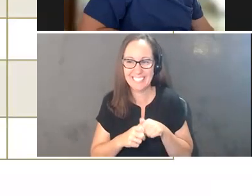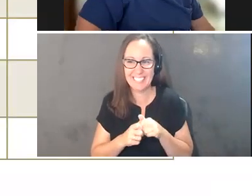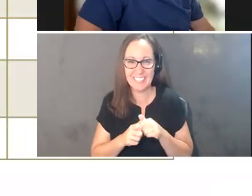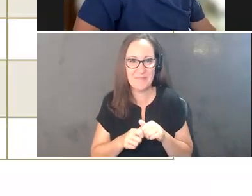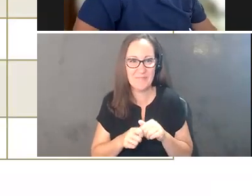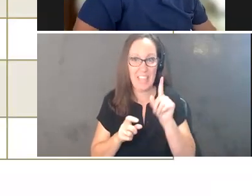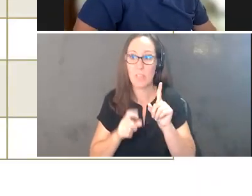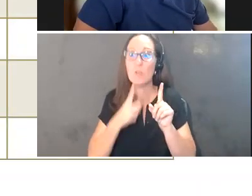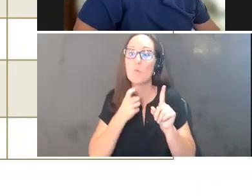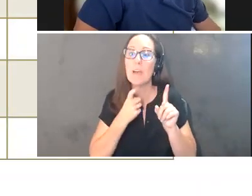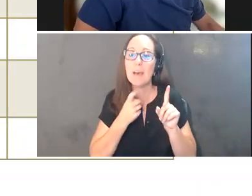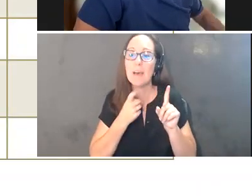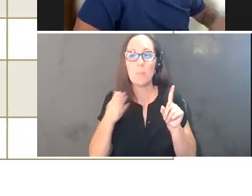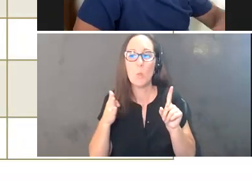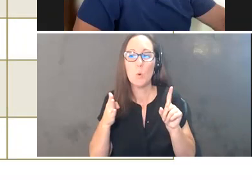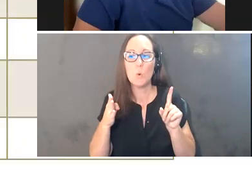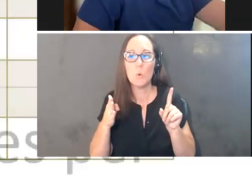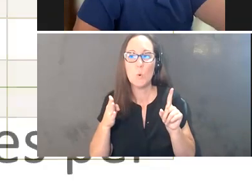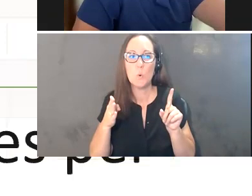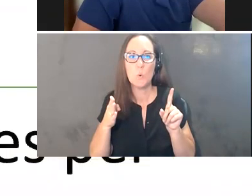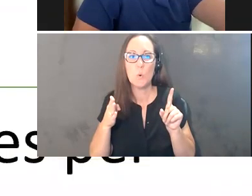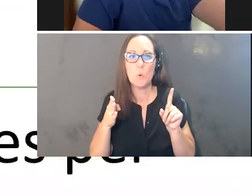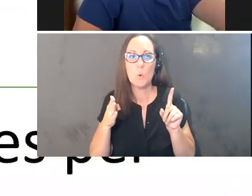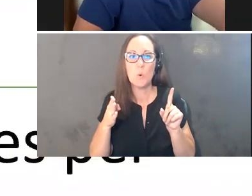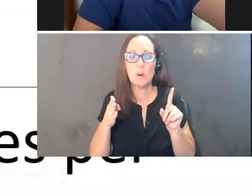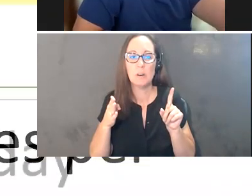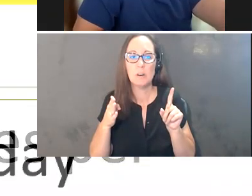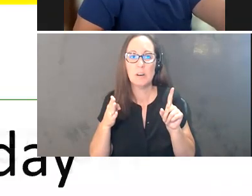The one with the red and the blue. So one after this and that's it.